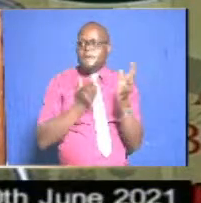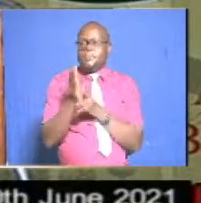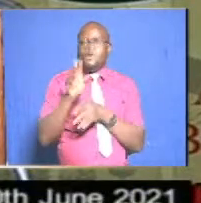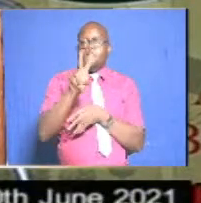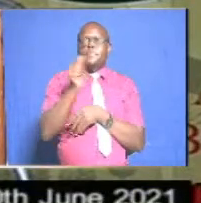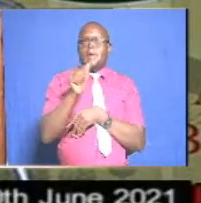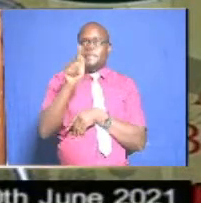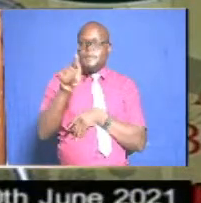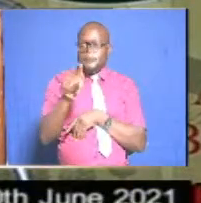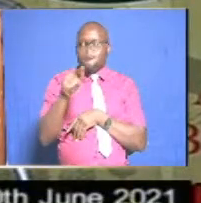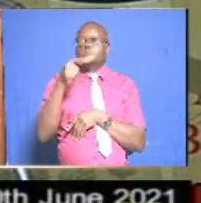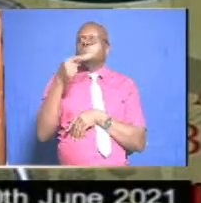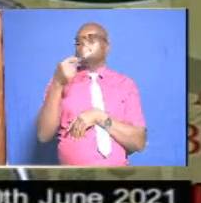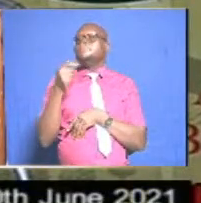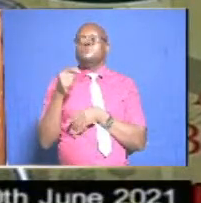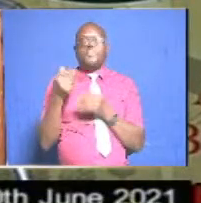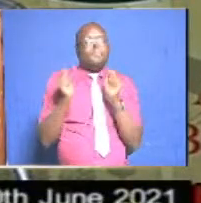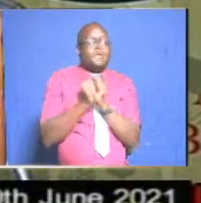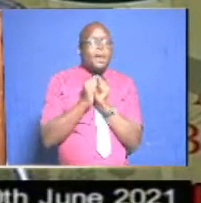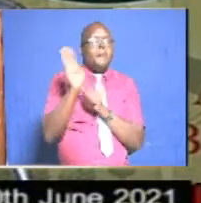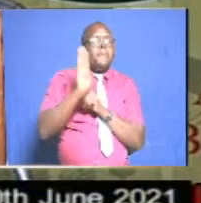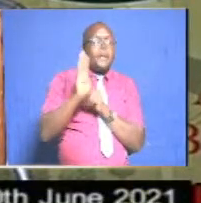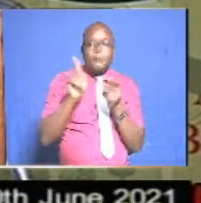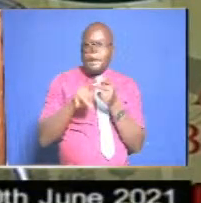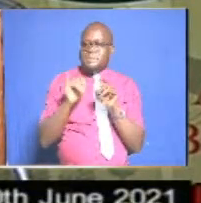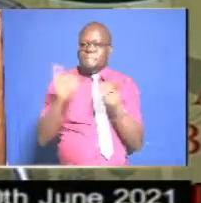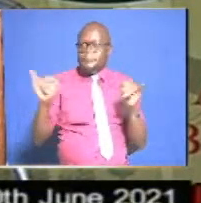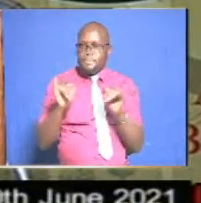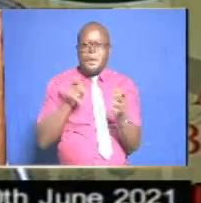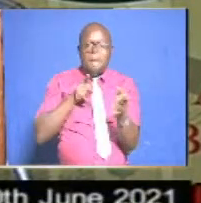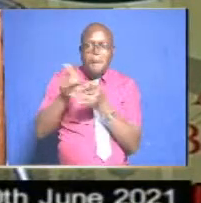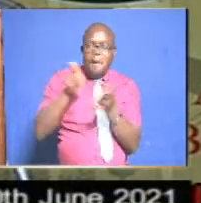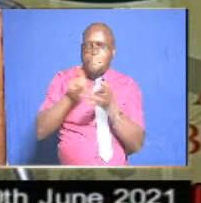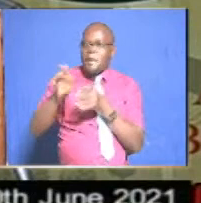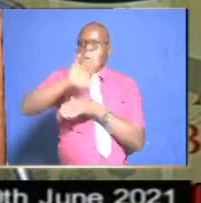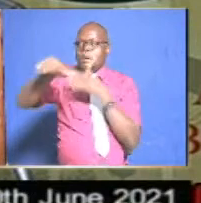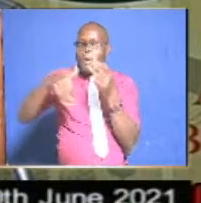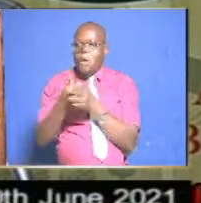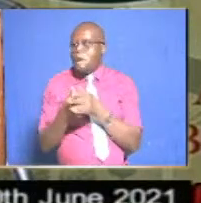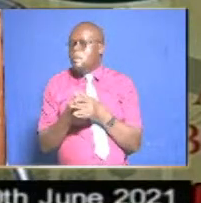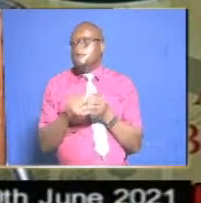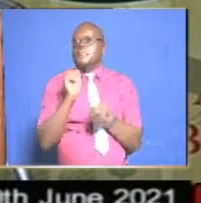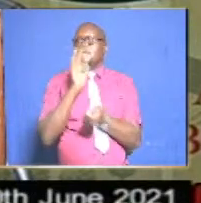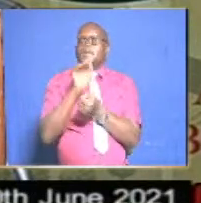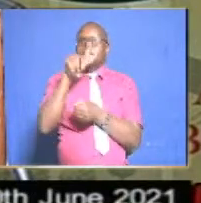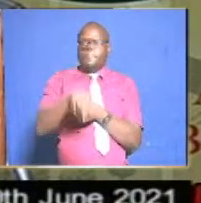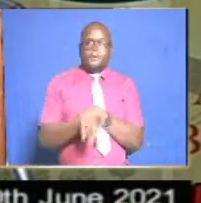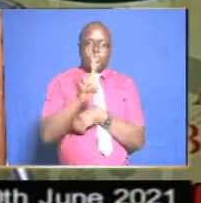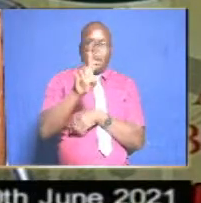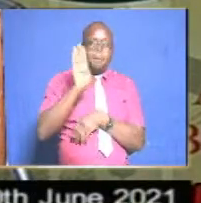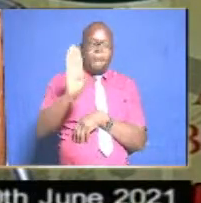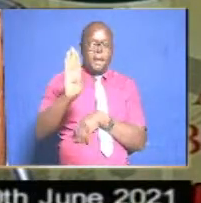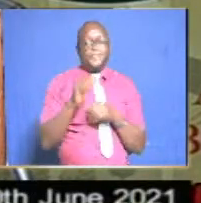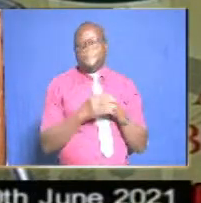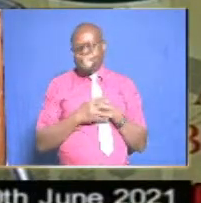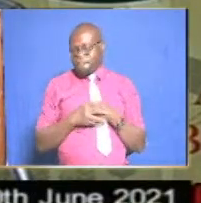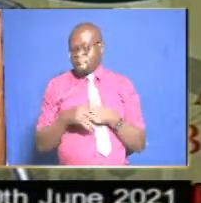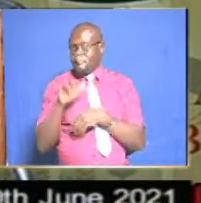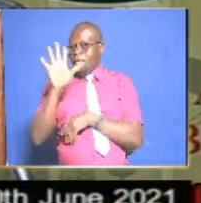refunds of KES 10 billion and clearance of pending bills of KES 13.1 billion.